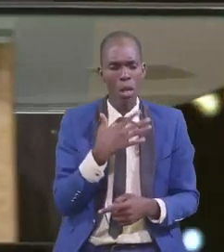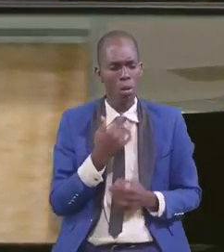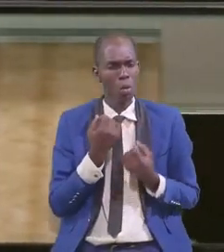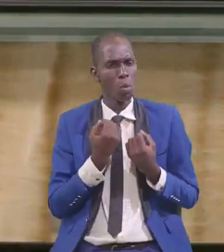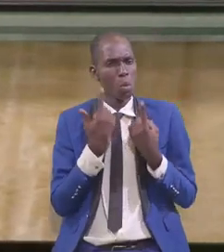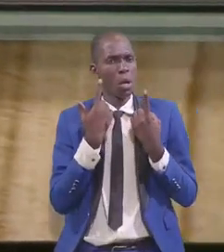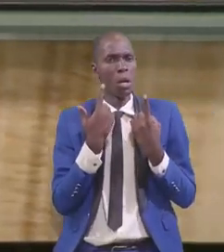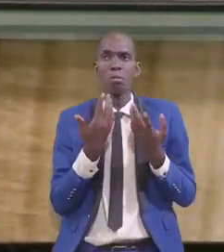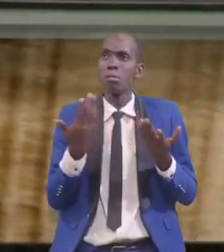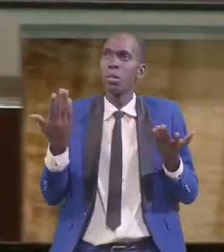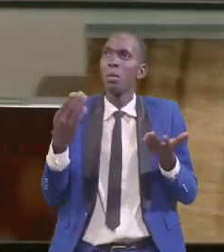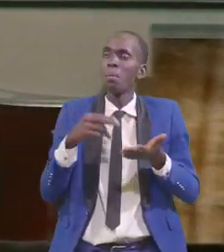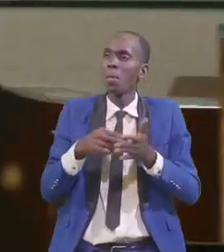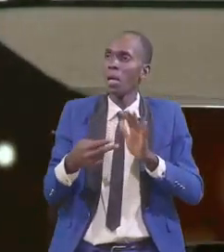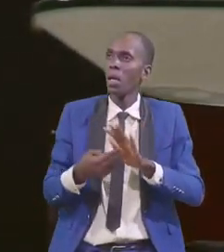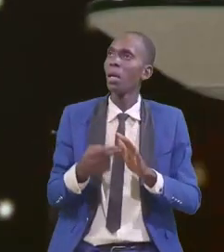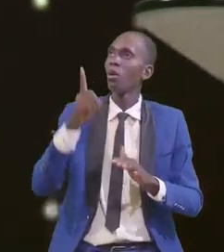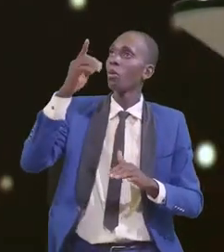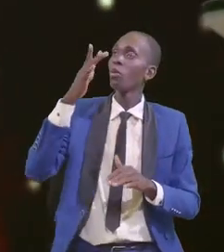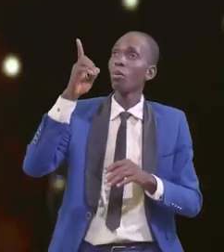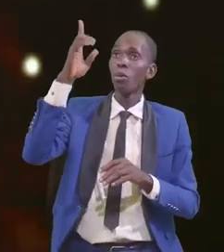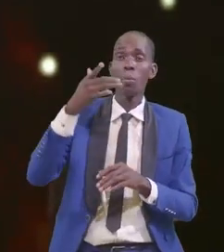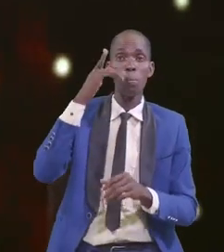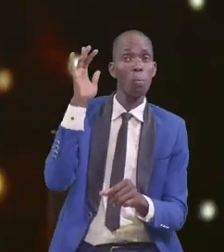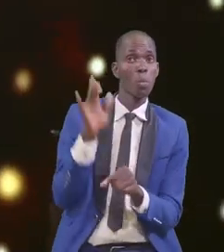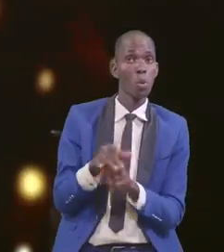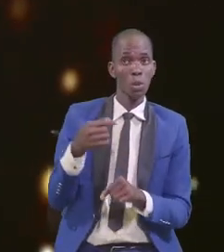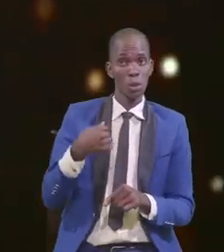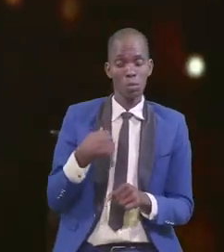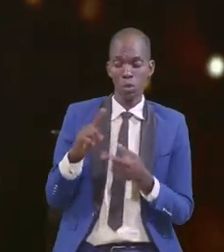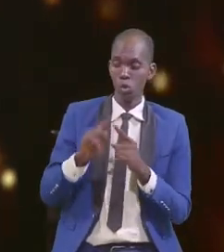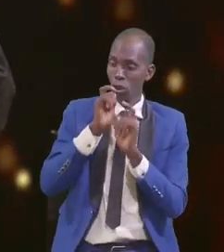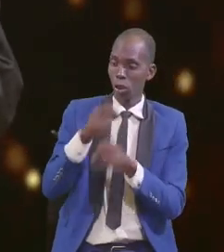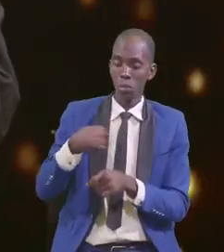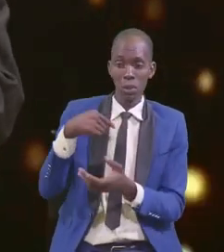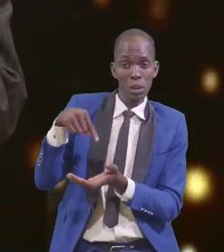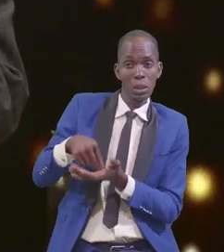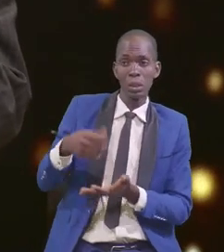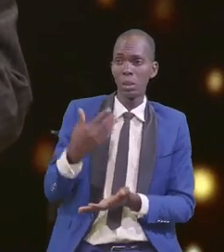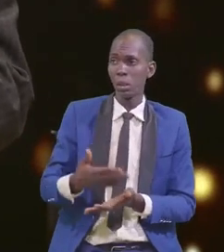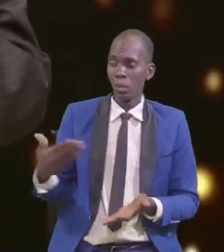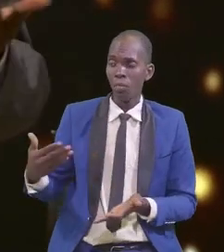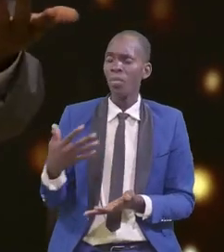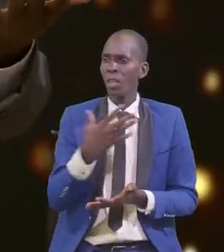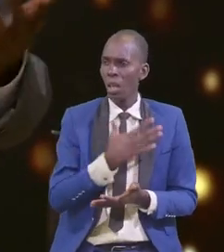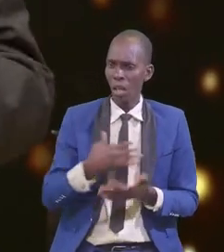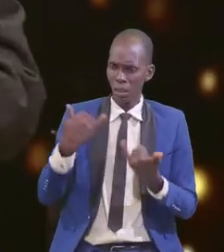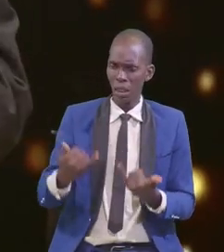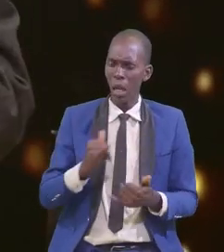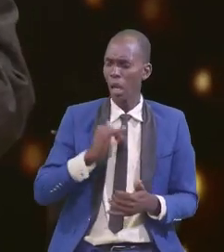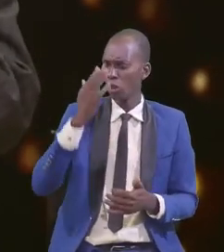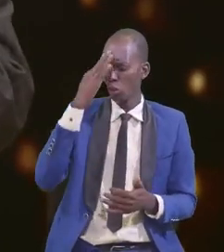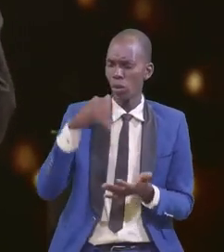all, the Lord has promised me, and I know it will be mine. And even if it comes